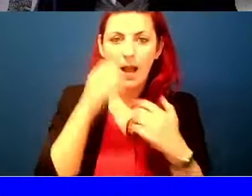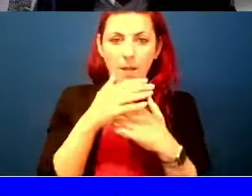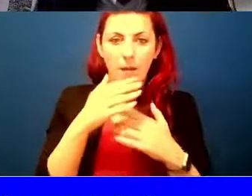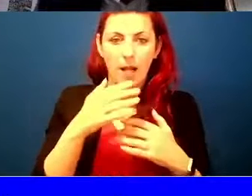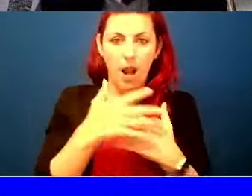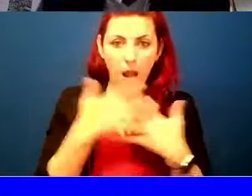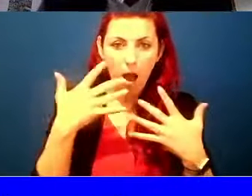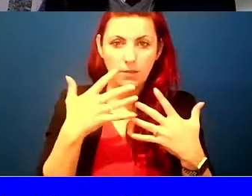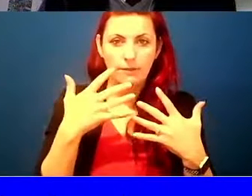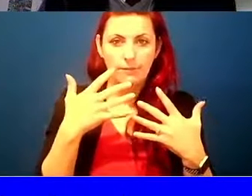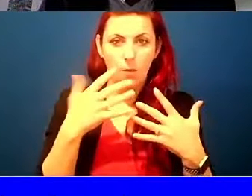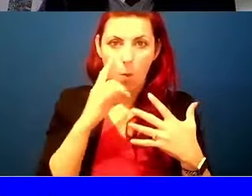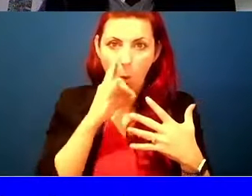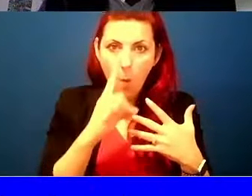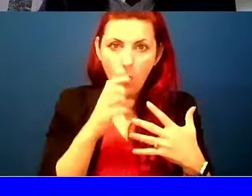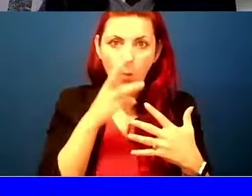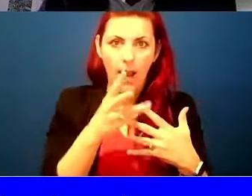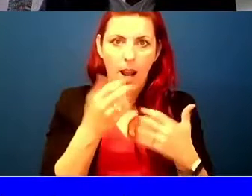Ireland.